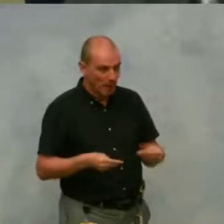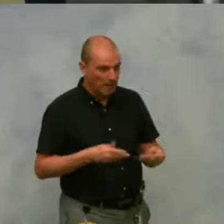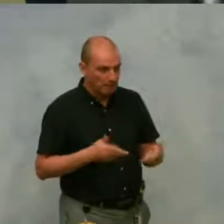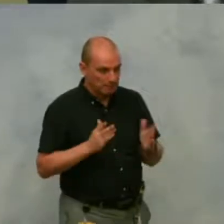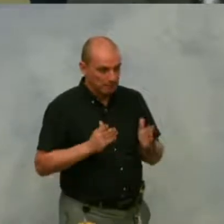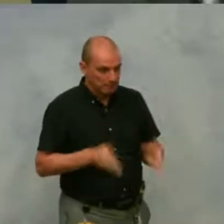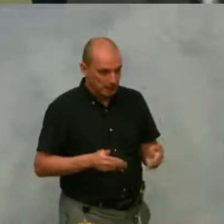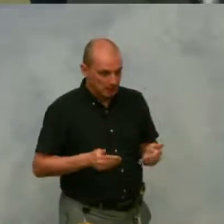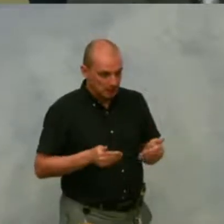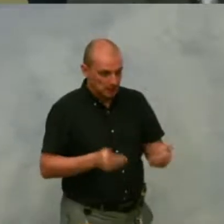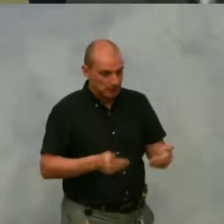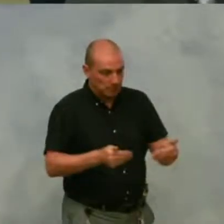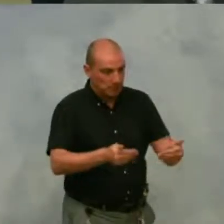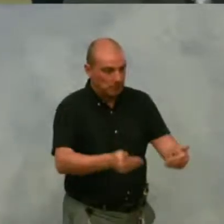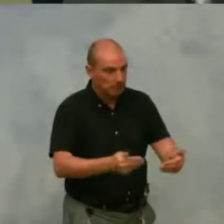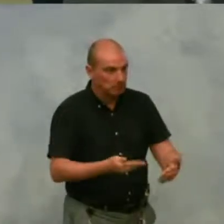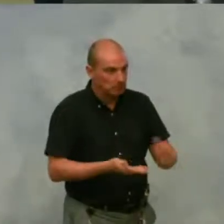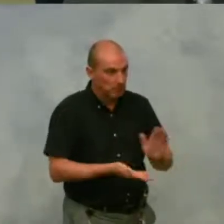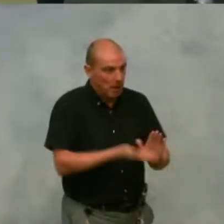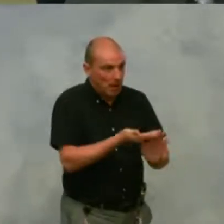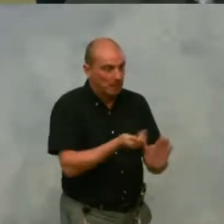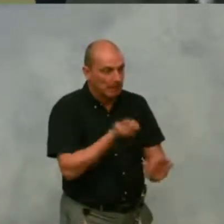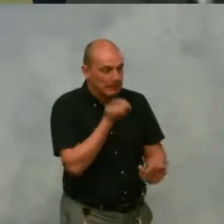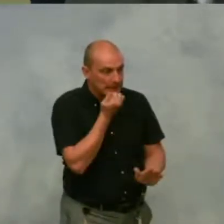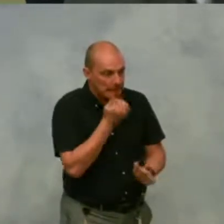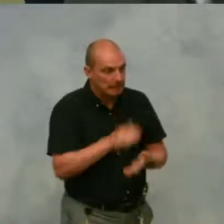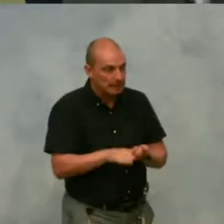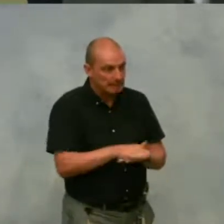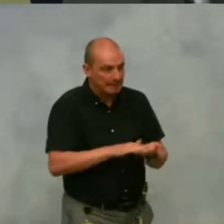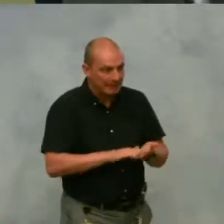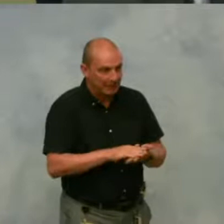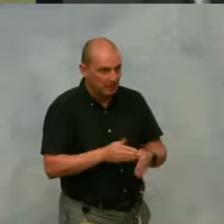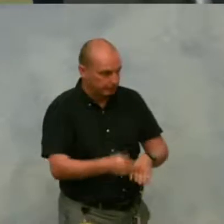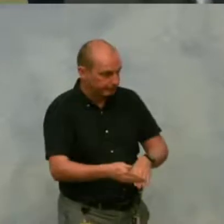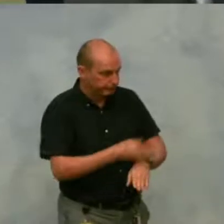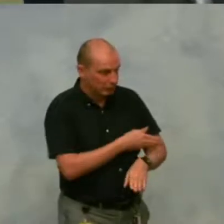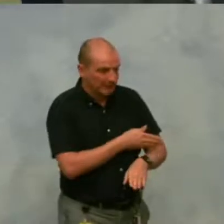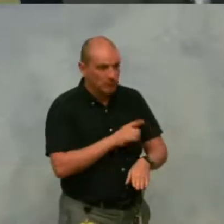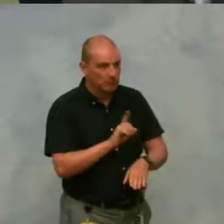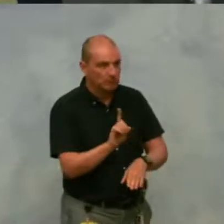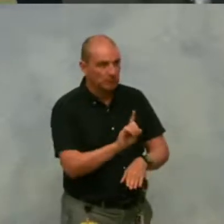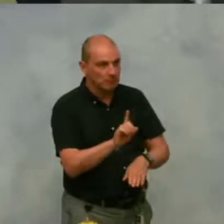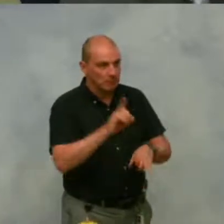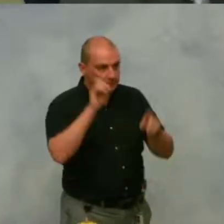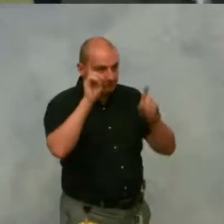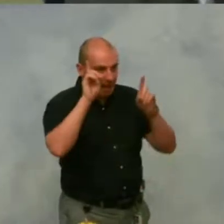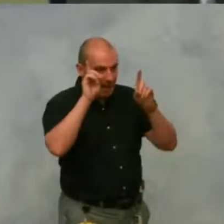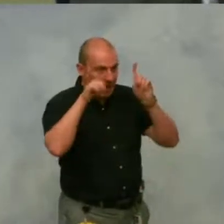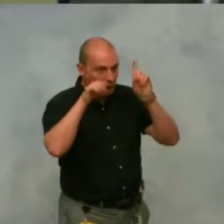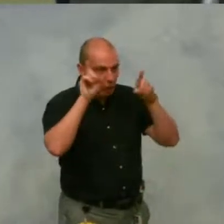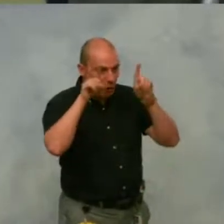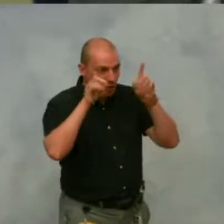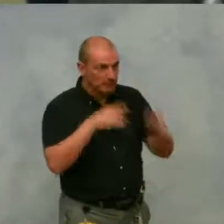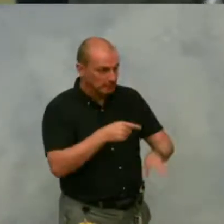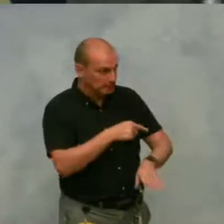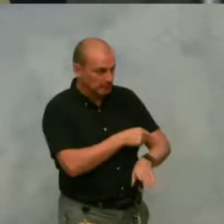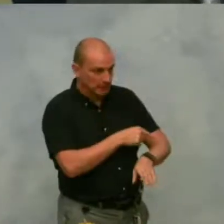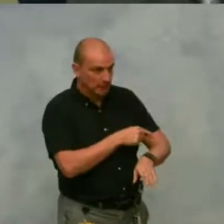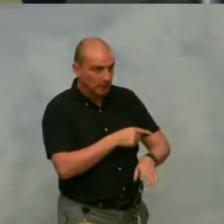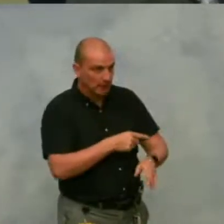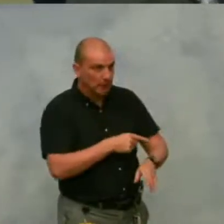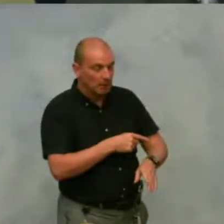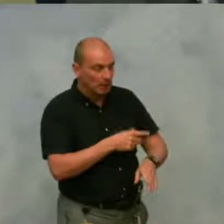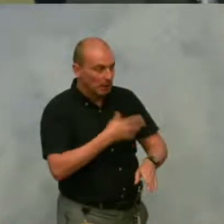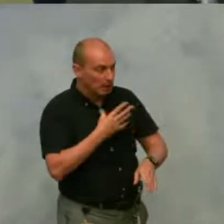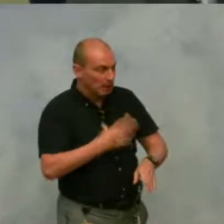through some of our older Android phones. Previously, we could just sweat those assets. Now we actually have to start to